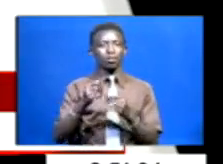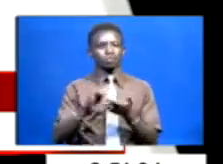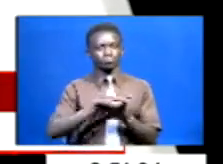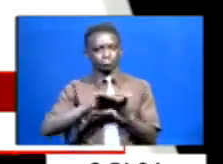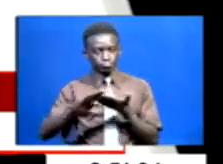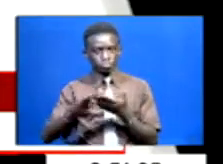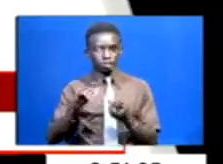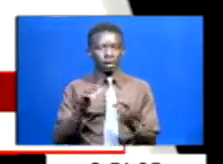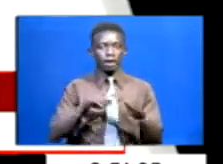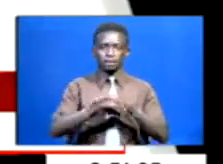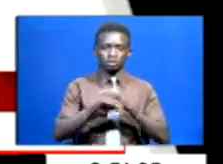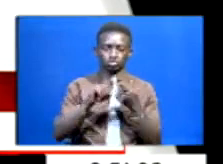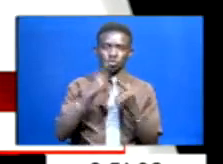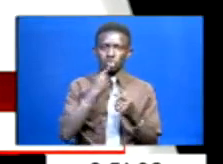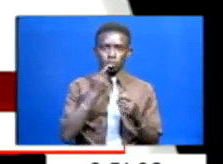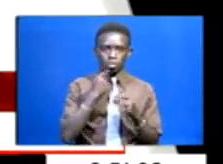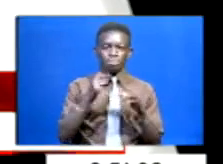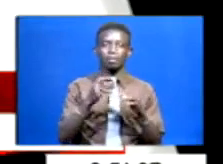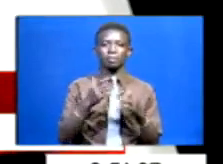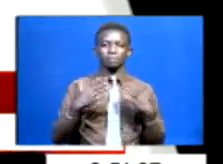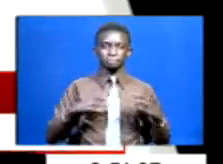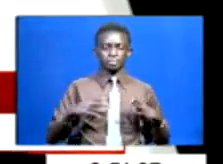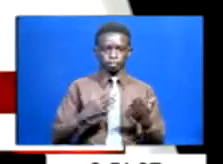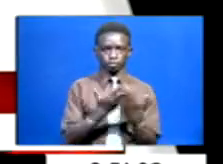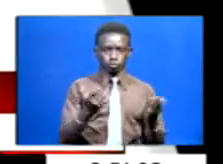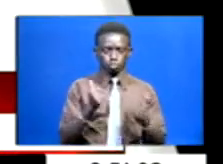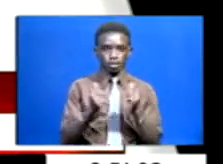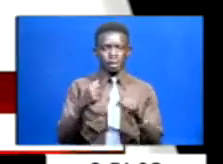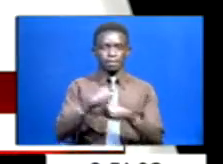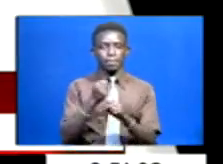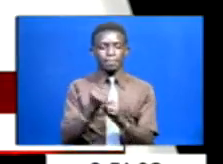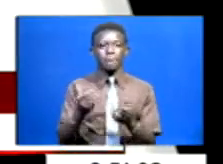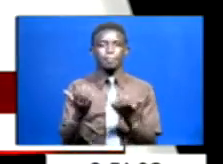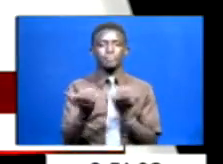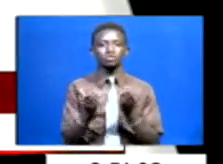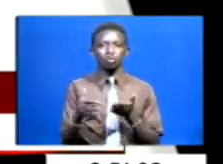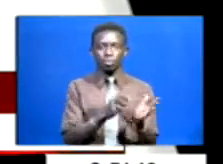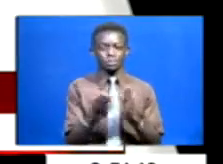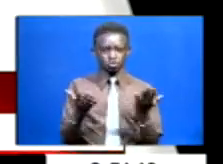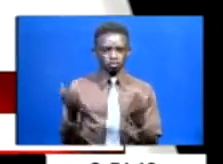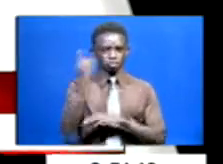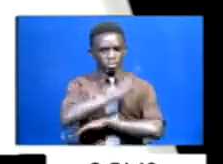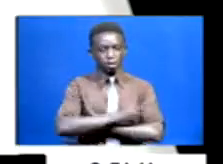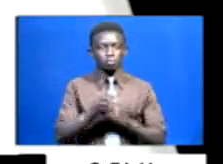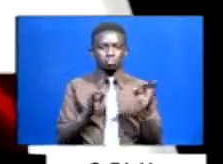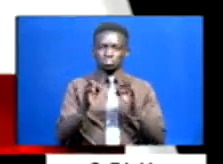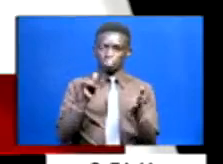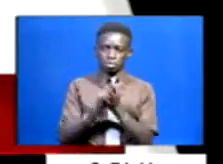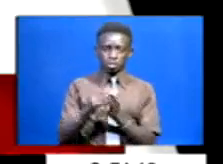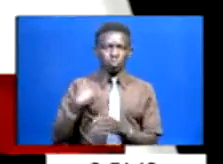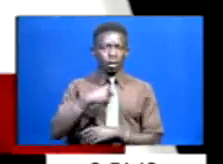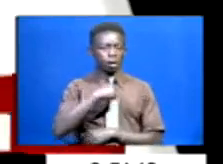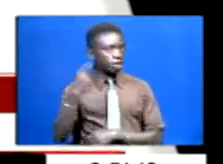as making business, or rather creating business opportunities. Tonight, we scrutinize that and we hear from none other than